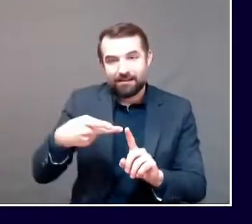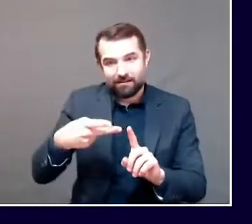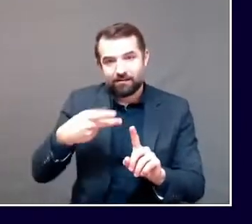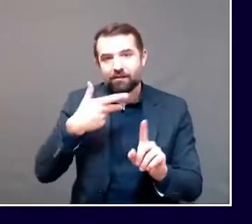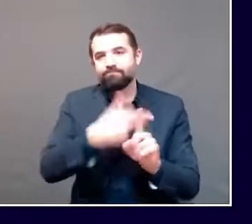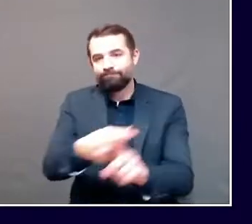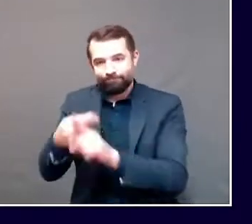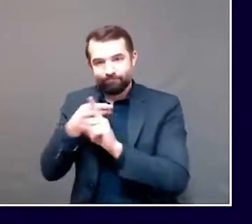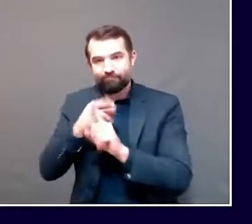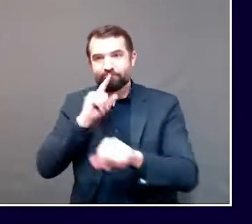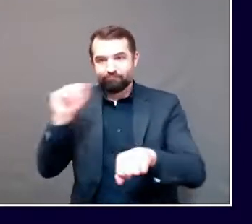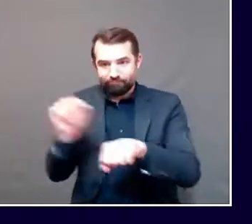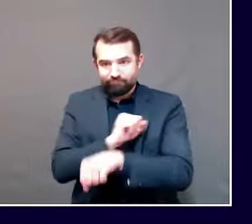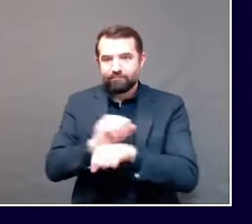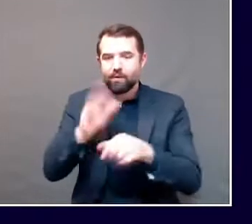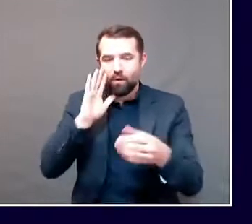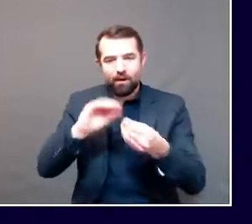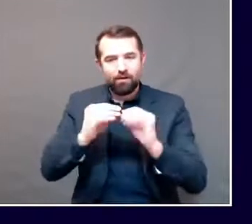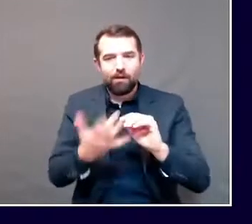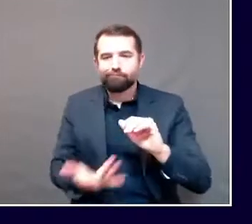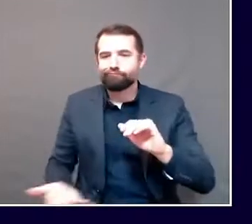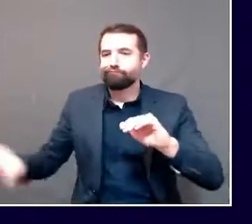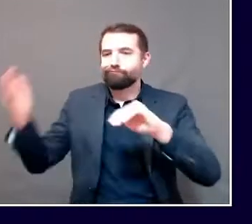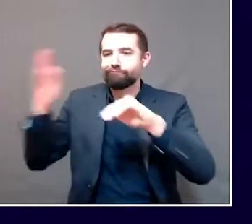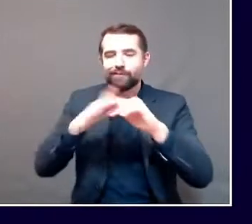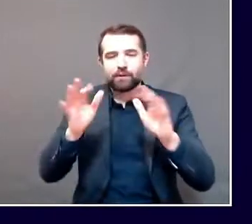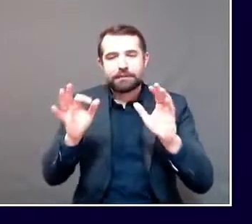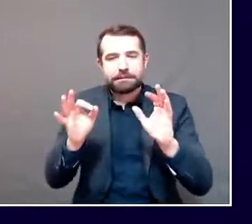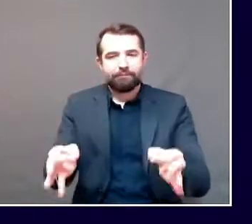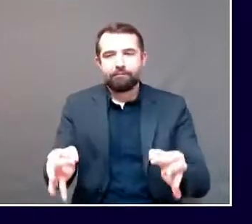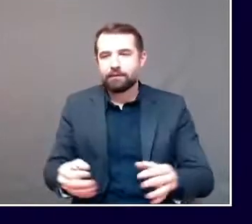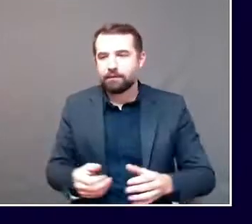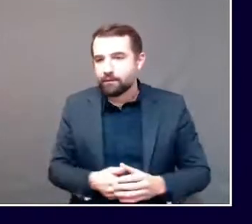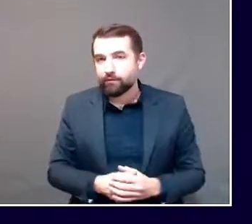significantly higher by now. But again, I can only claim